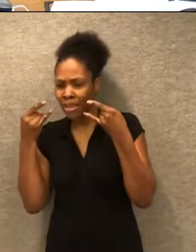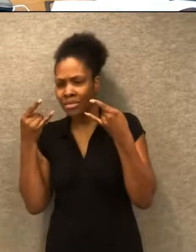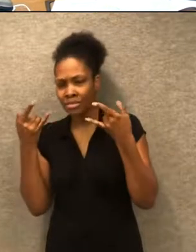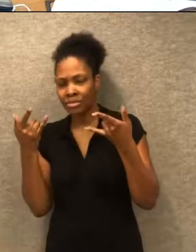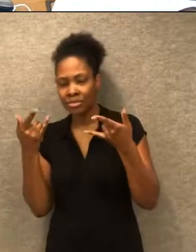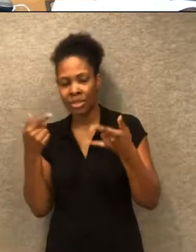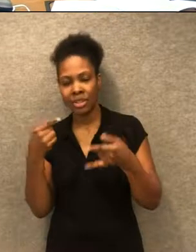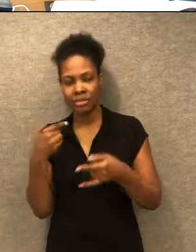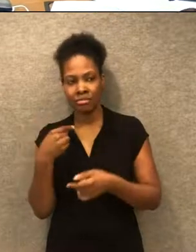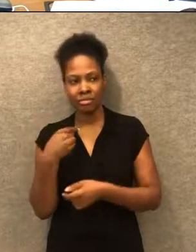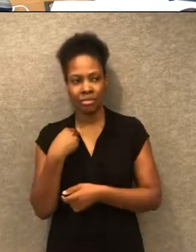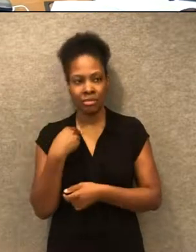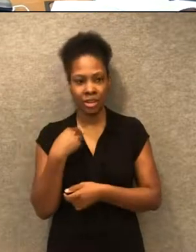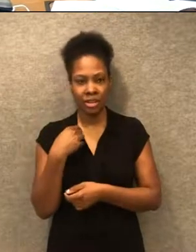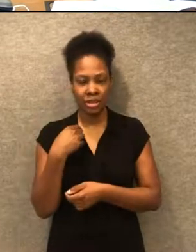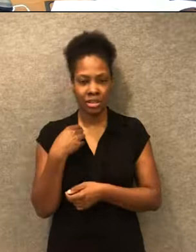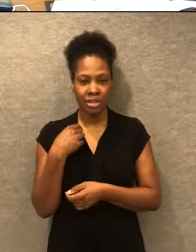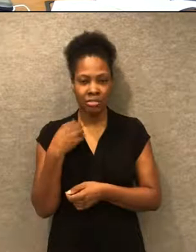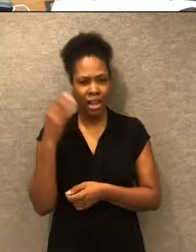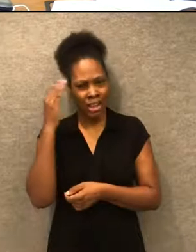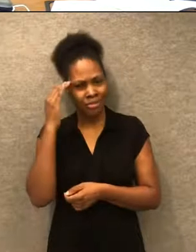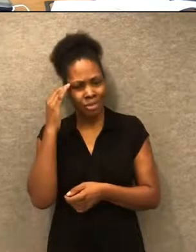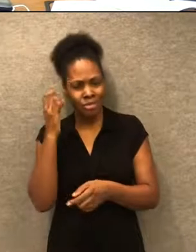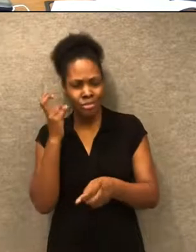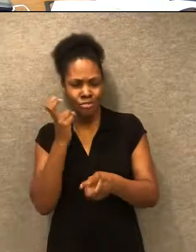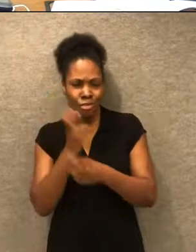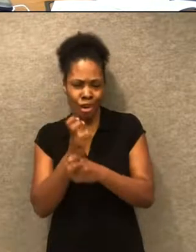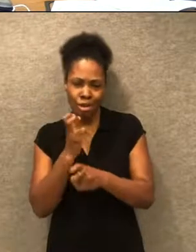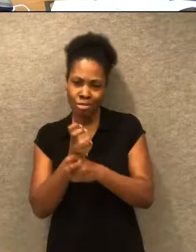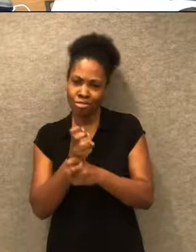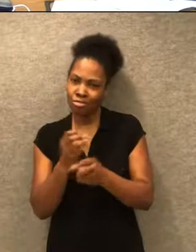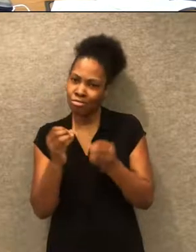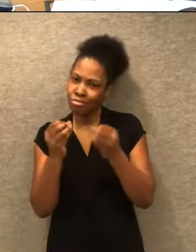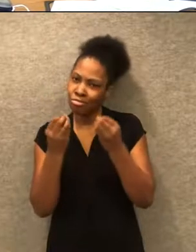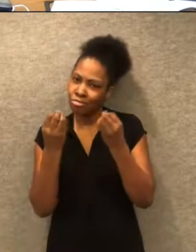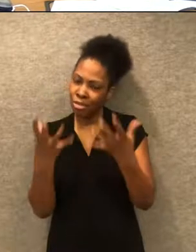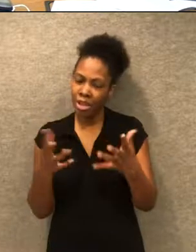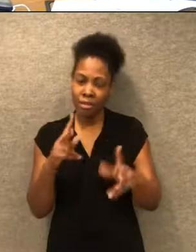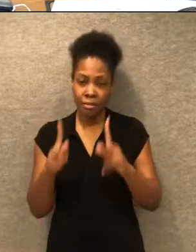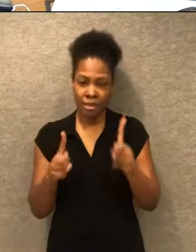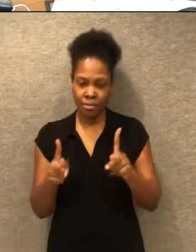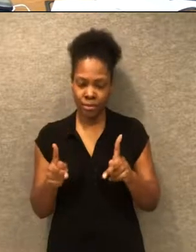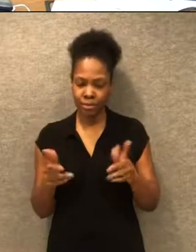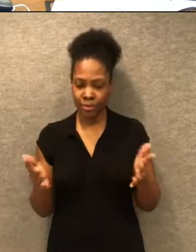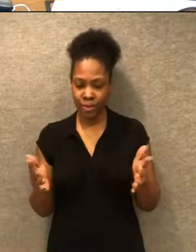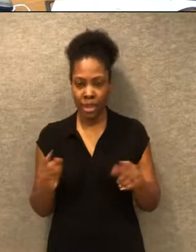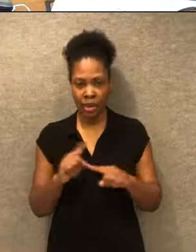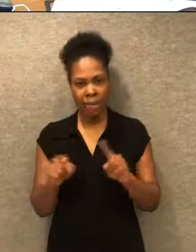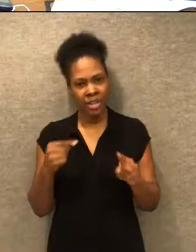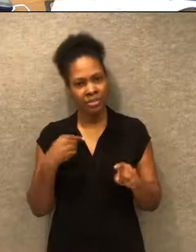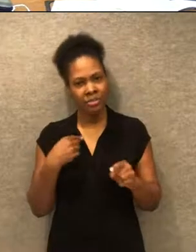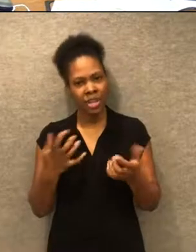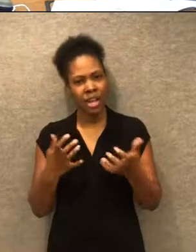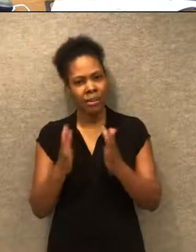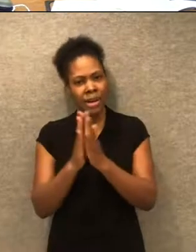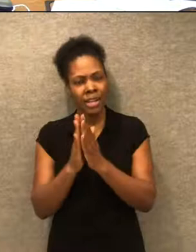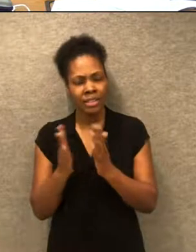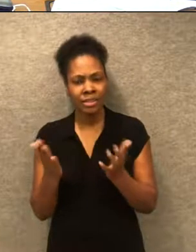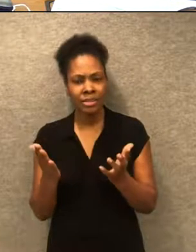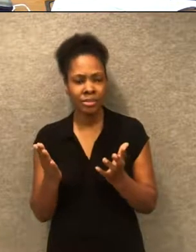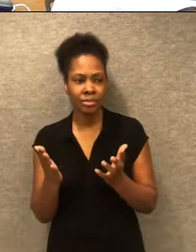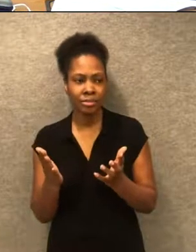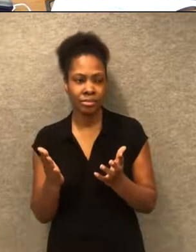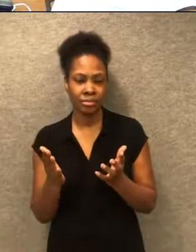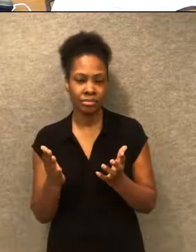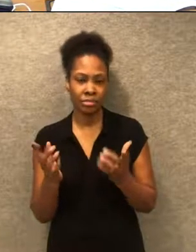And I know that it has been, you know, hard on so many other people. I do want to ask you also, you know,